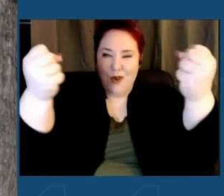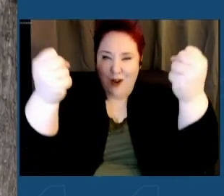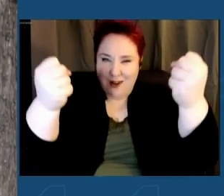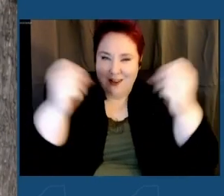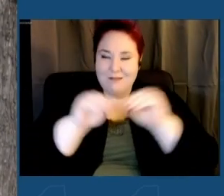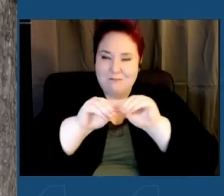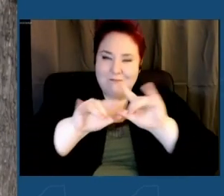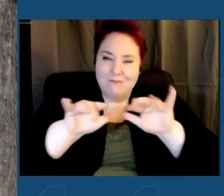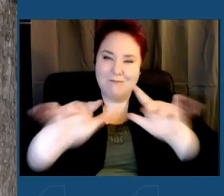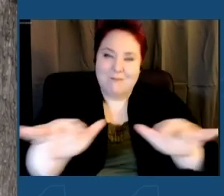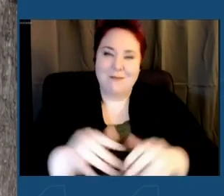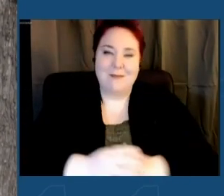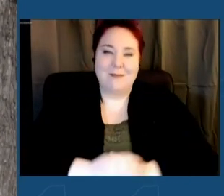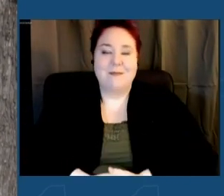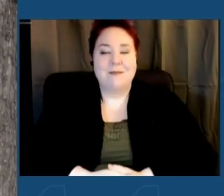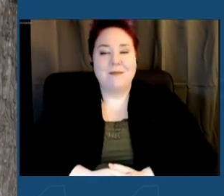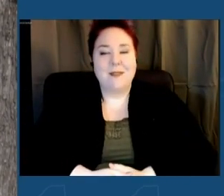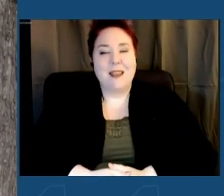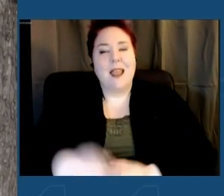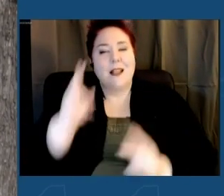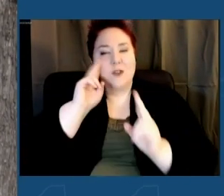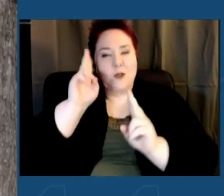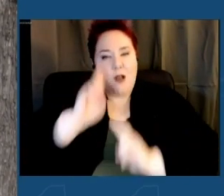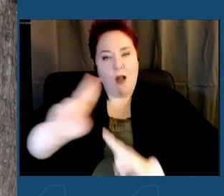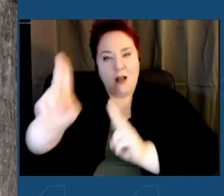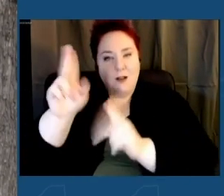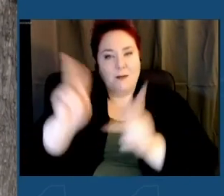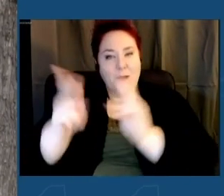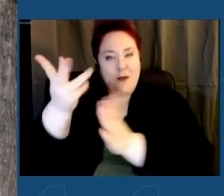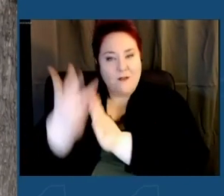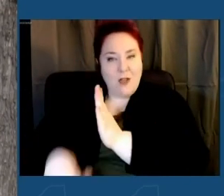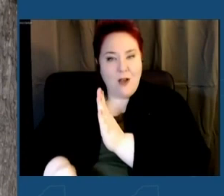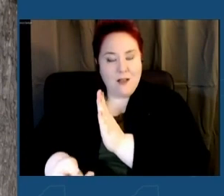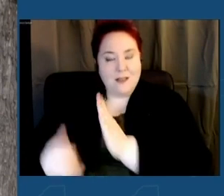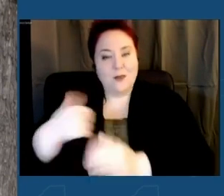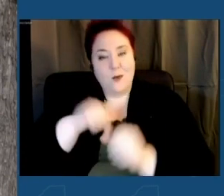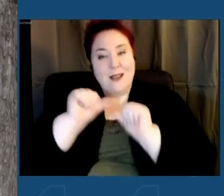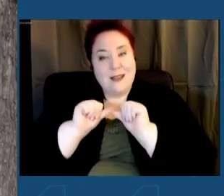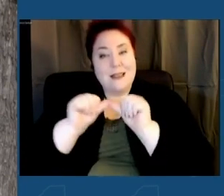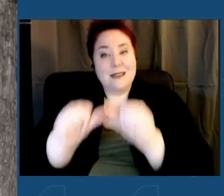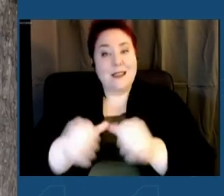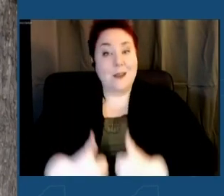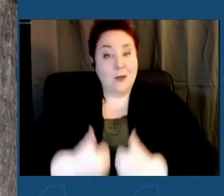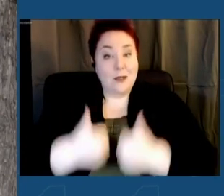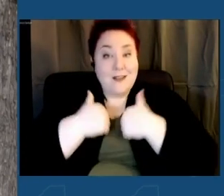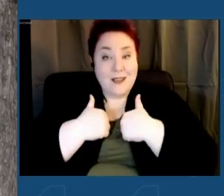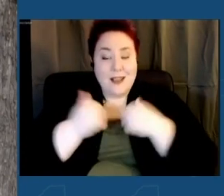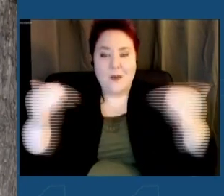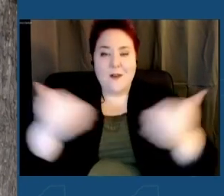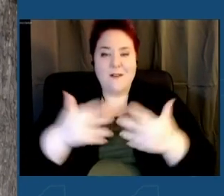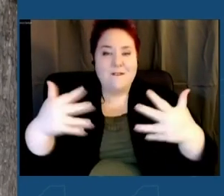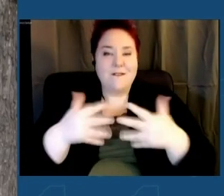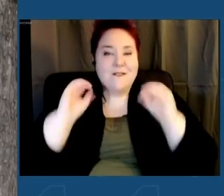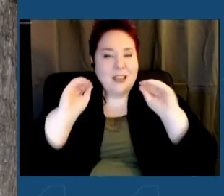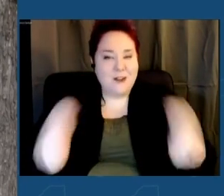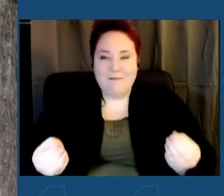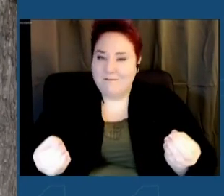In honor of those we have lost, let us continue living fearlessly in their memory.